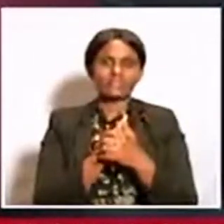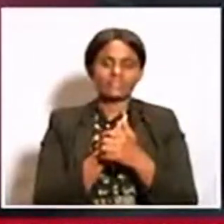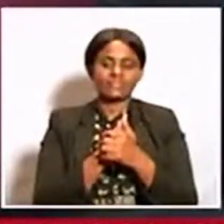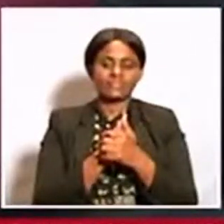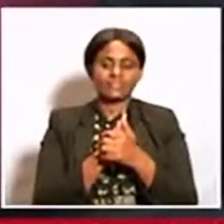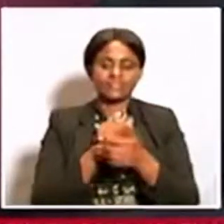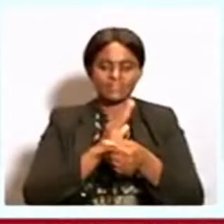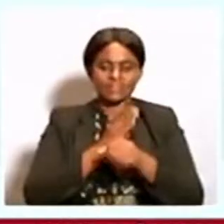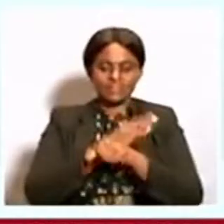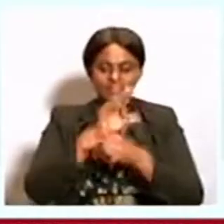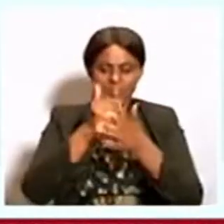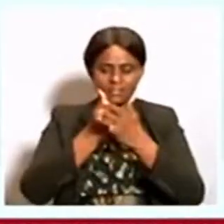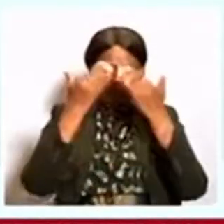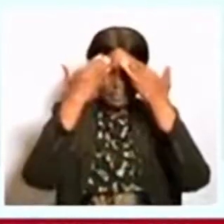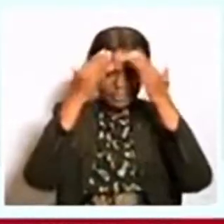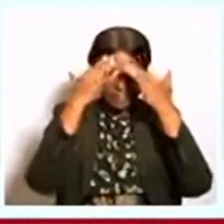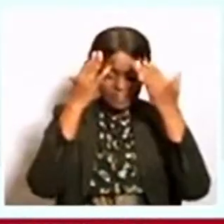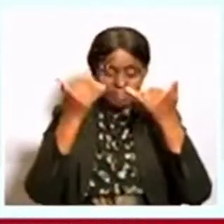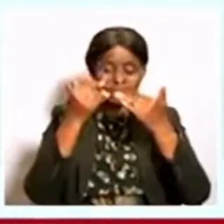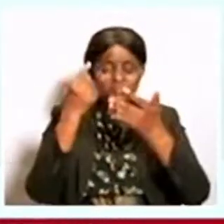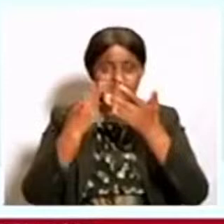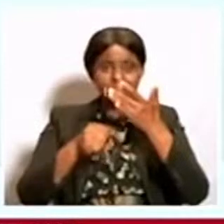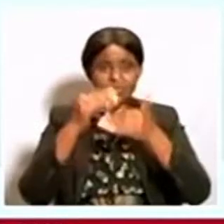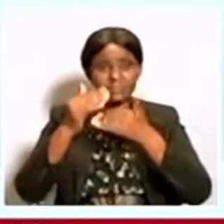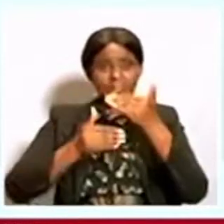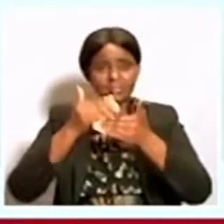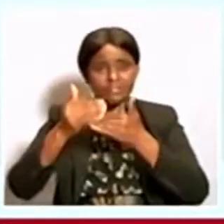No, after sensitizing now, what's the